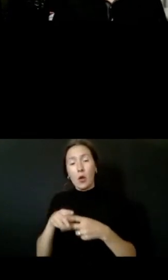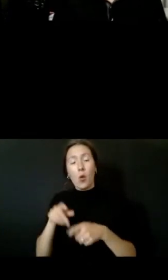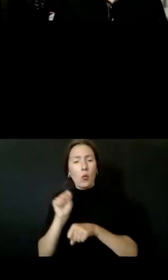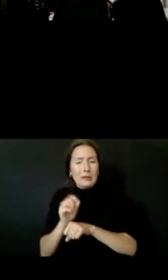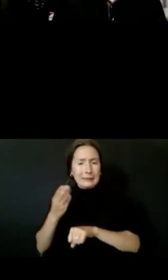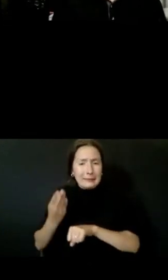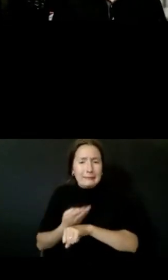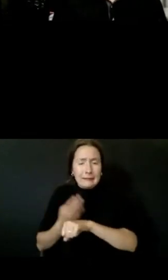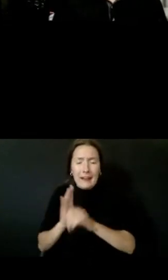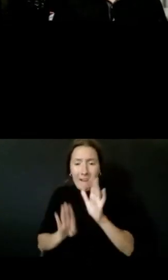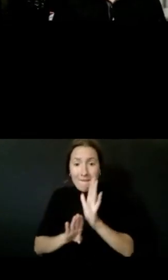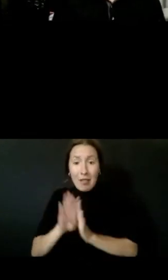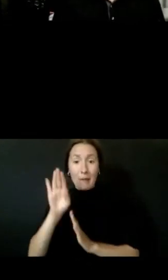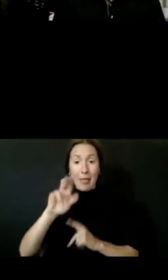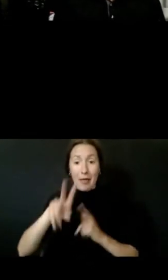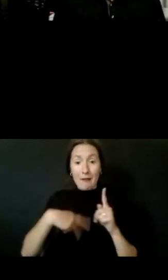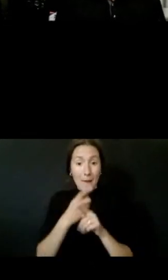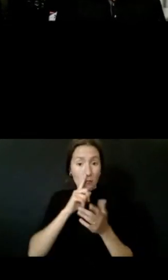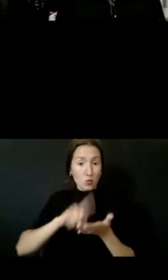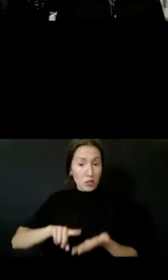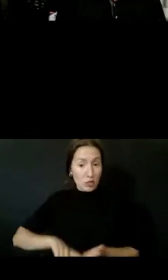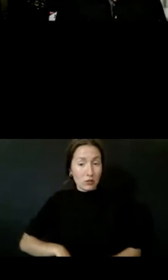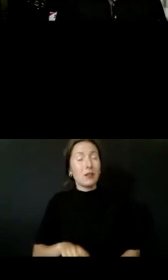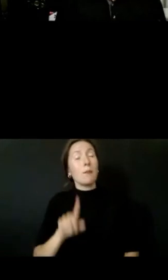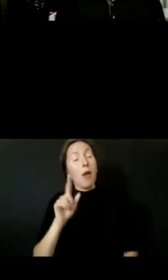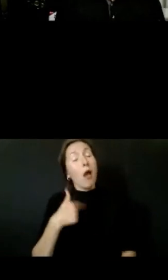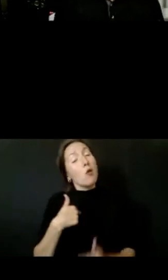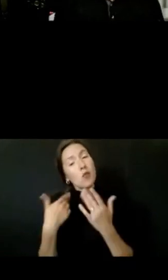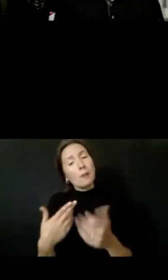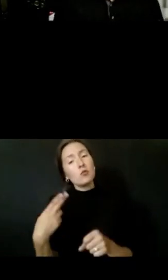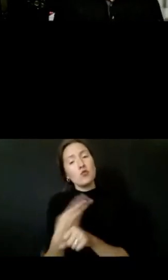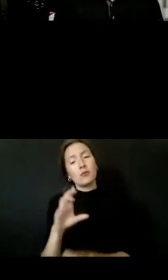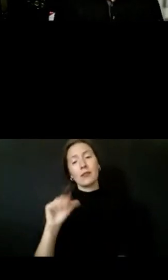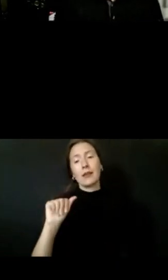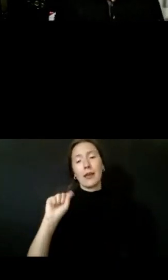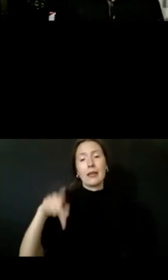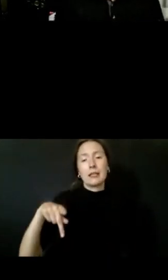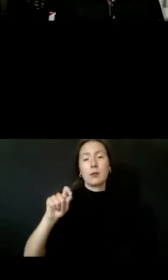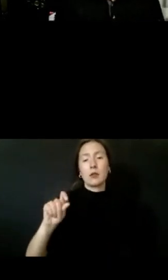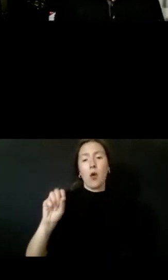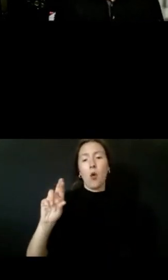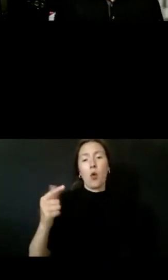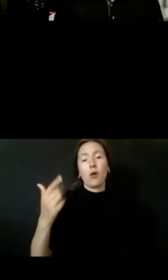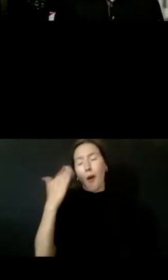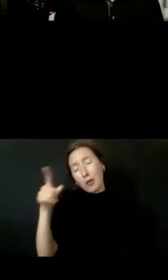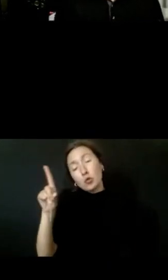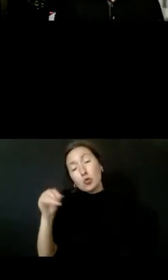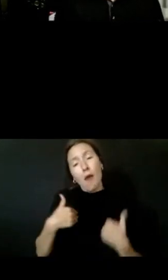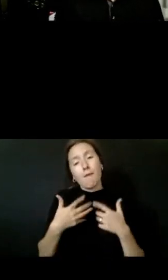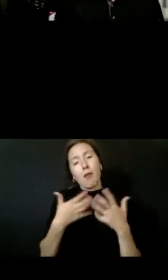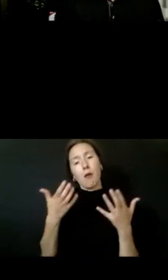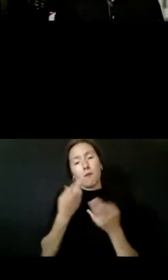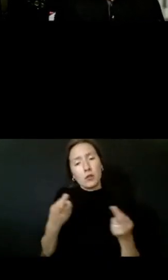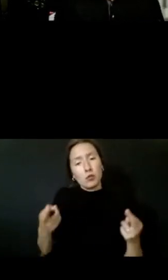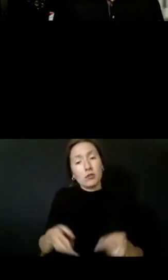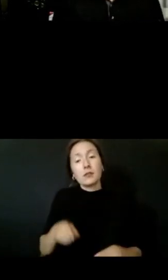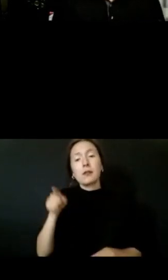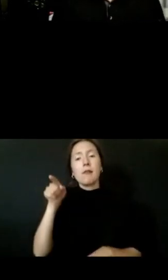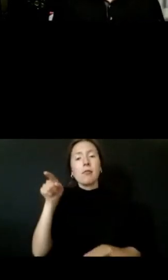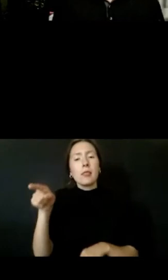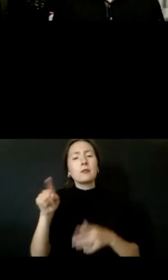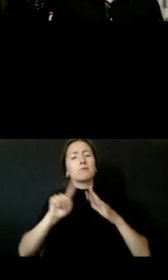about using UDL in workplace training, which is what Dr. Ehrlich and Dr. Bartlett are actually working on. But I